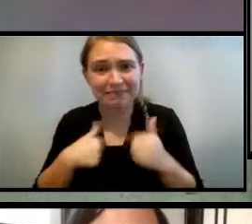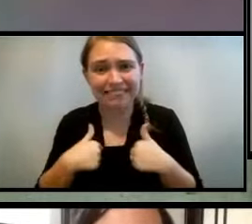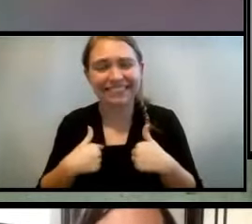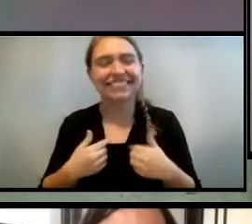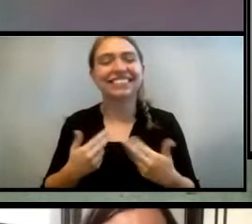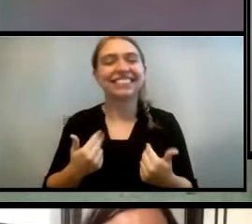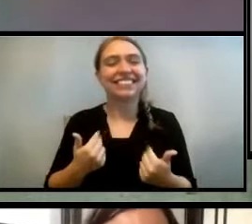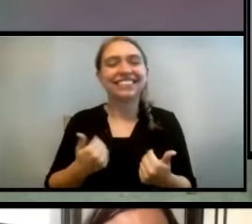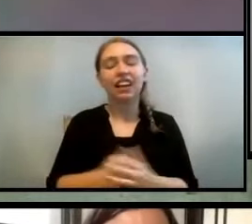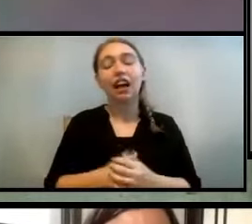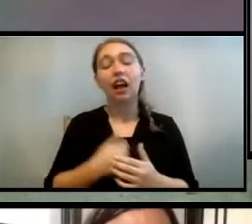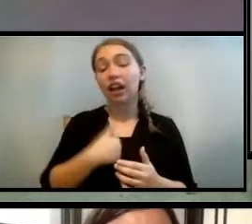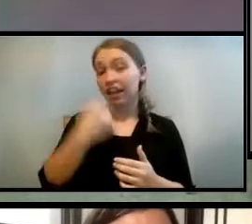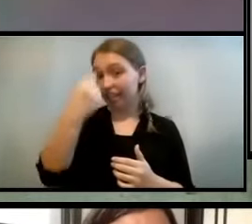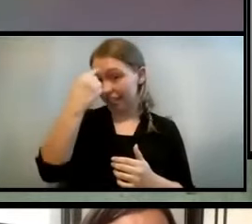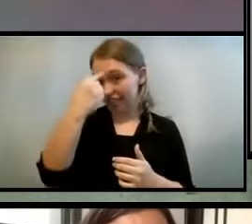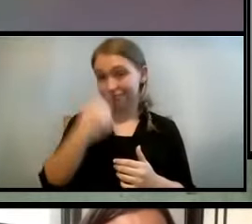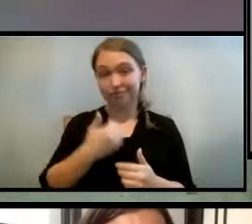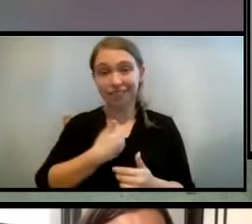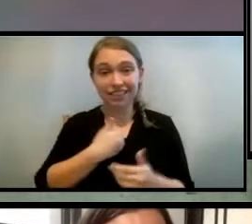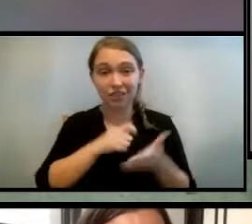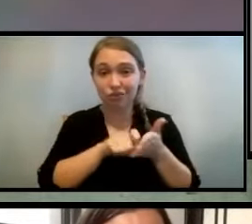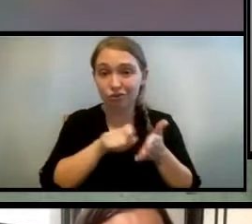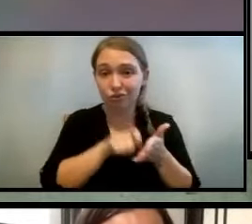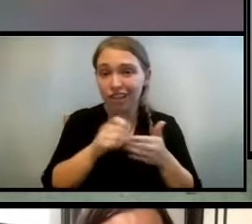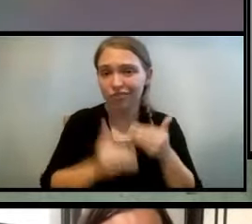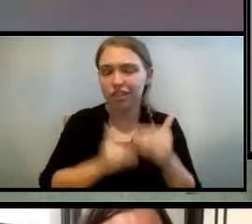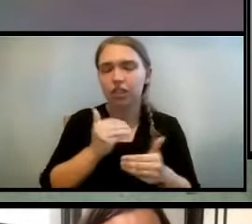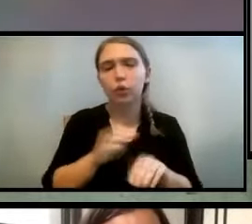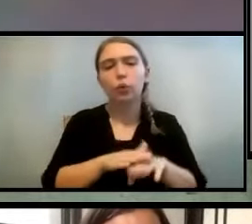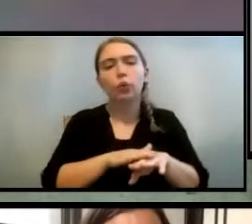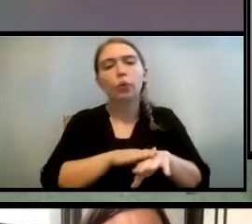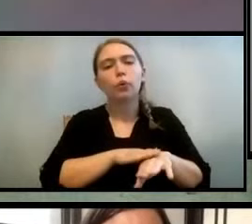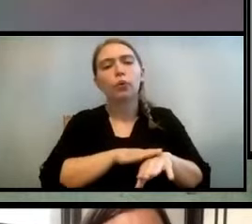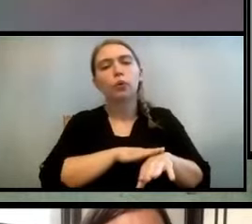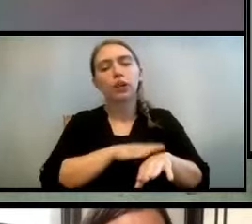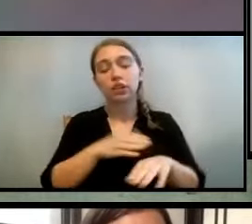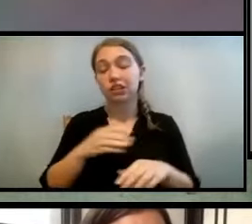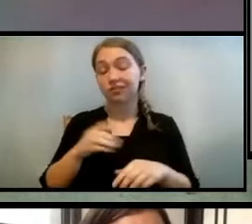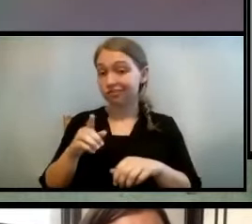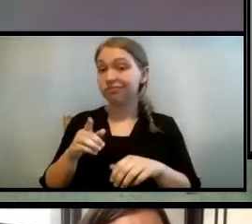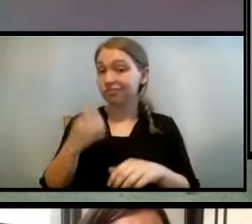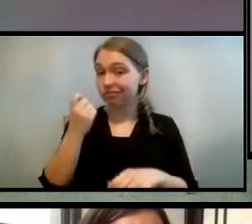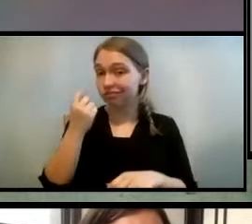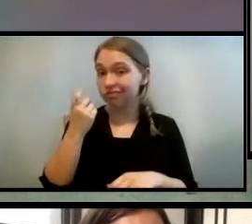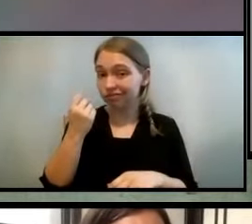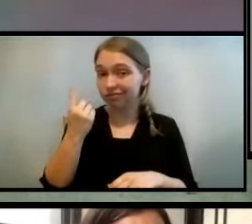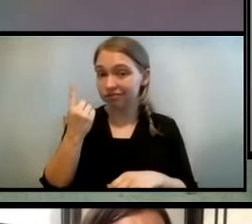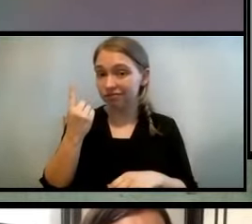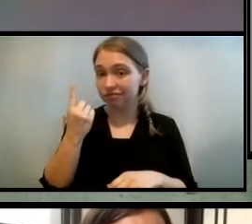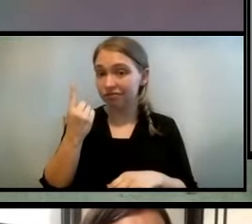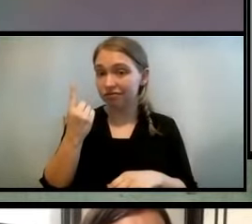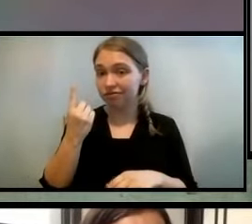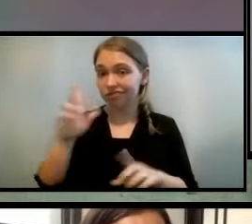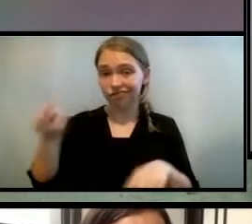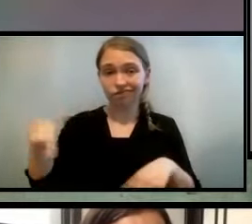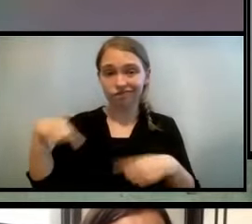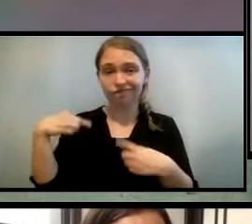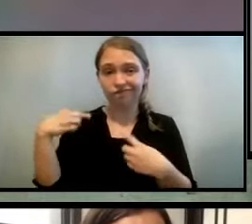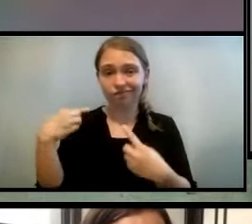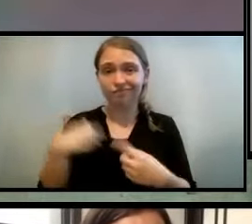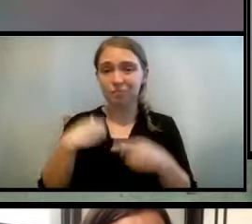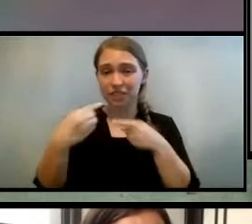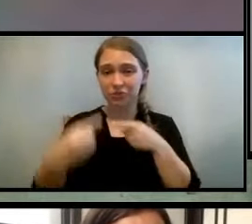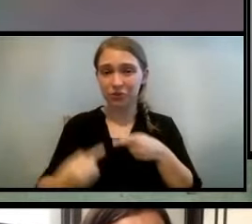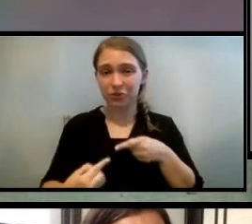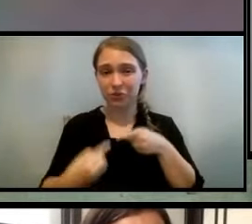I think that I am a slow writer, and I, for a long time, had a hard time